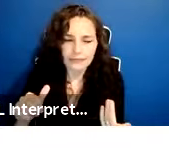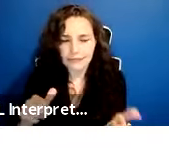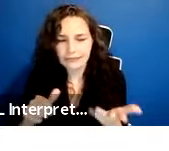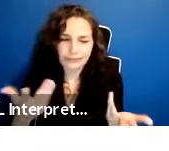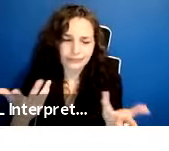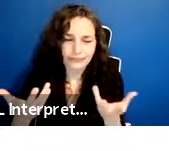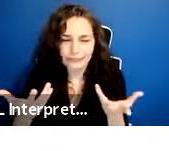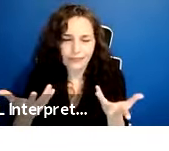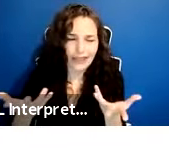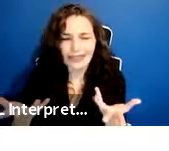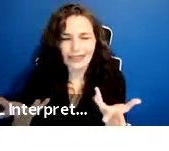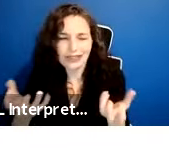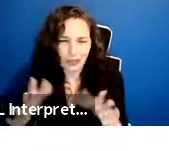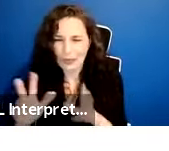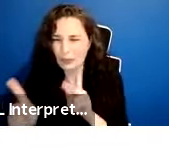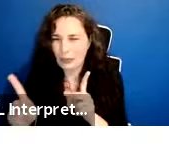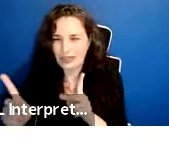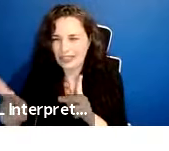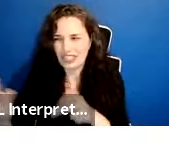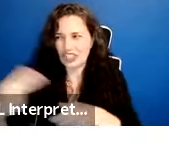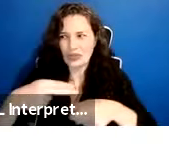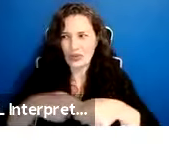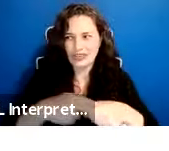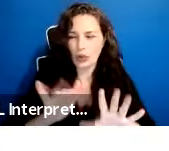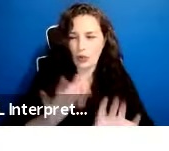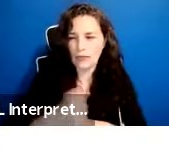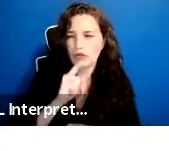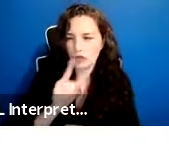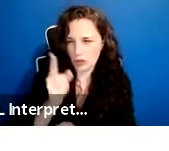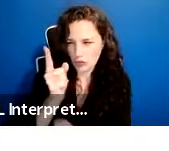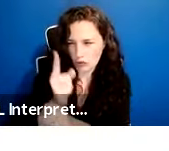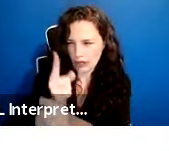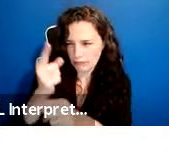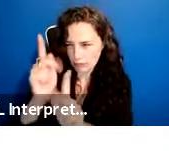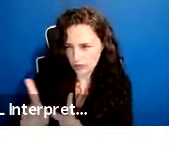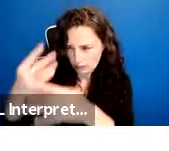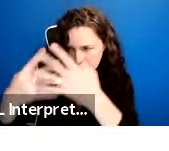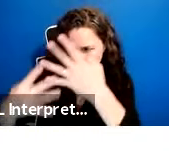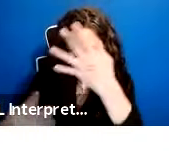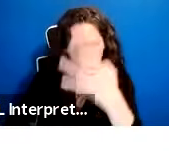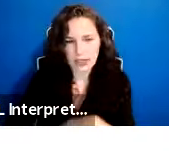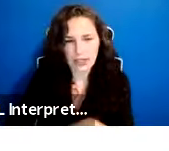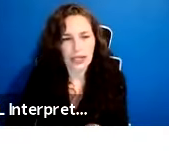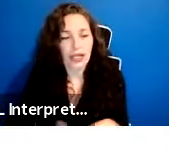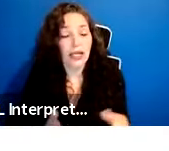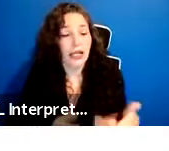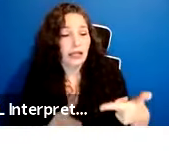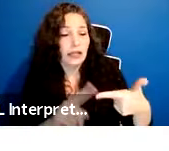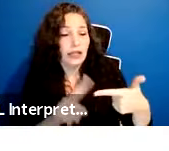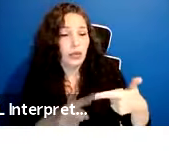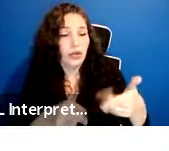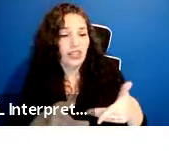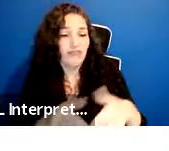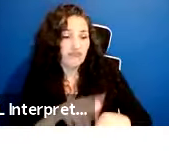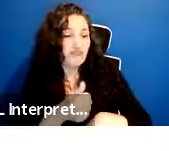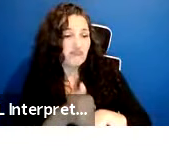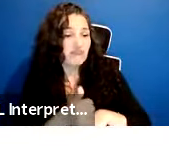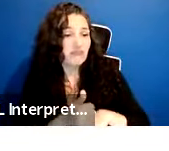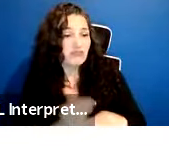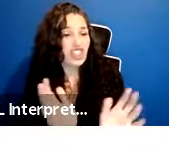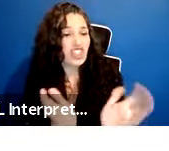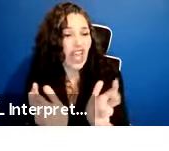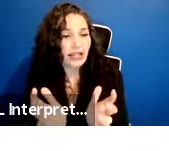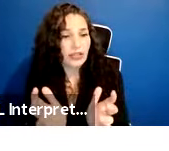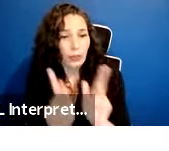session. You can enable the chat so that the participants in the room can chat with one another, chat with you. You